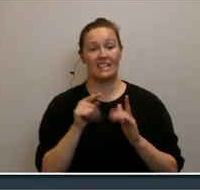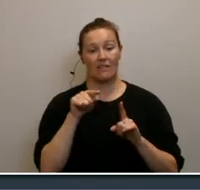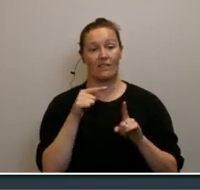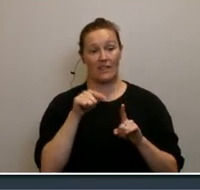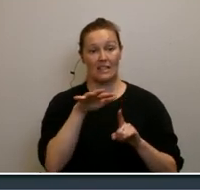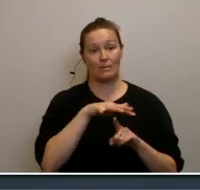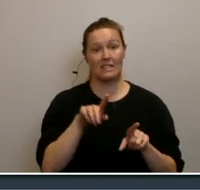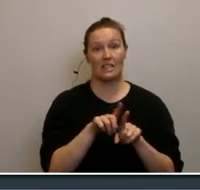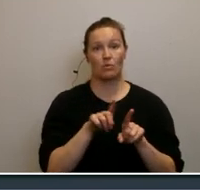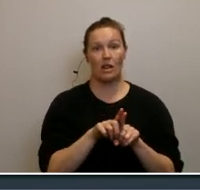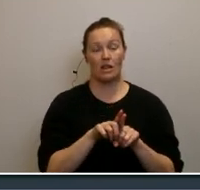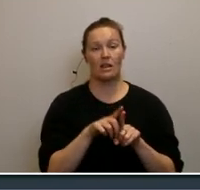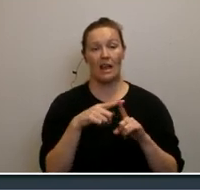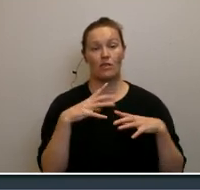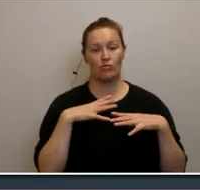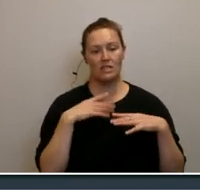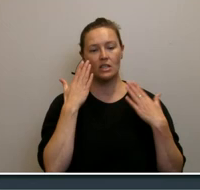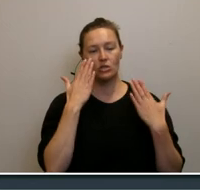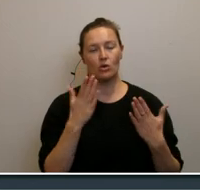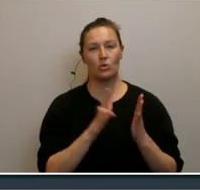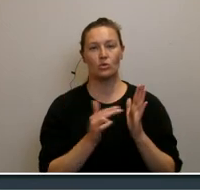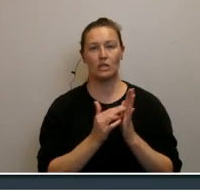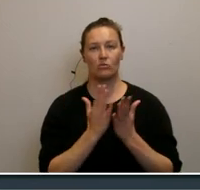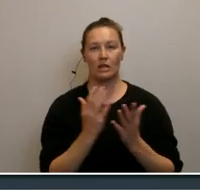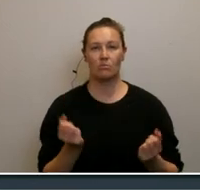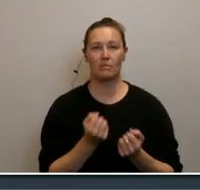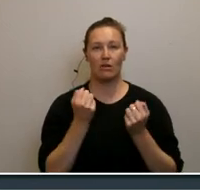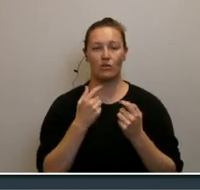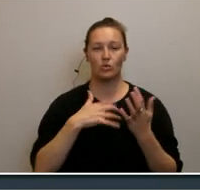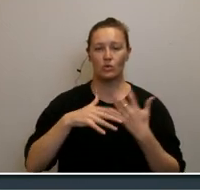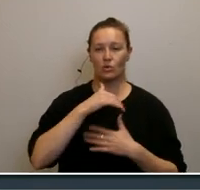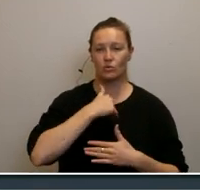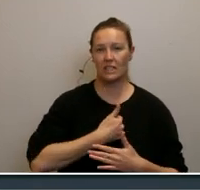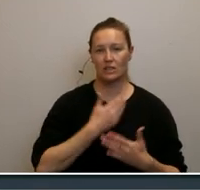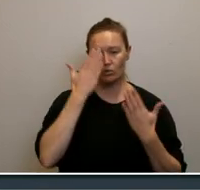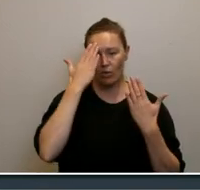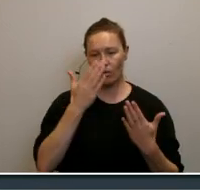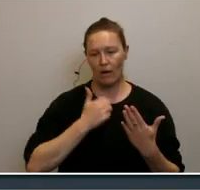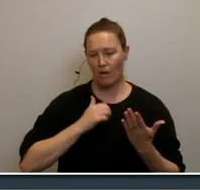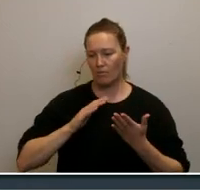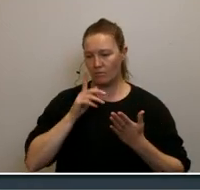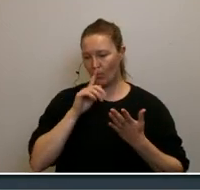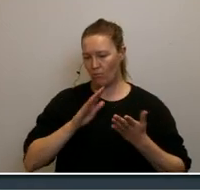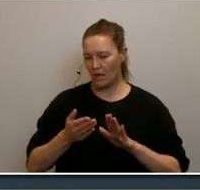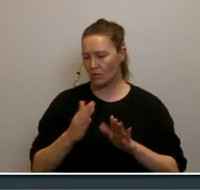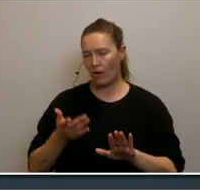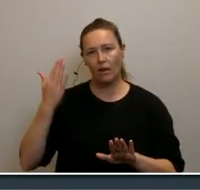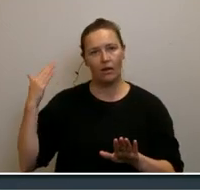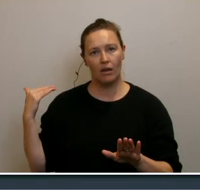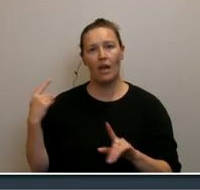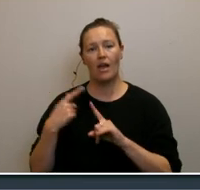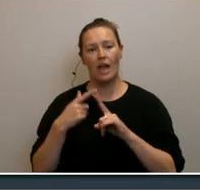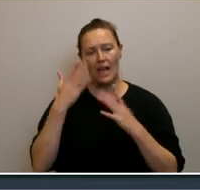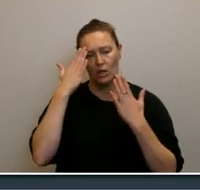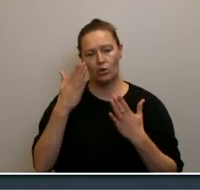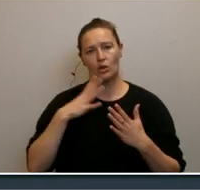Memorial Square reflect New Zealand's powerful social need to honour our dead and remember that women also